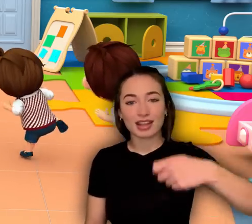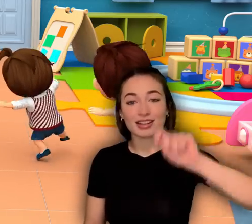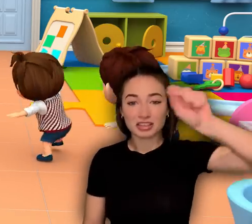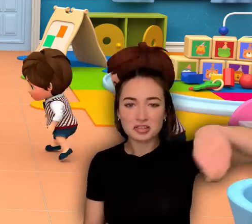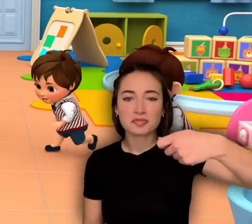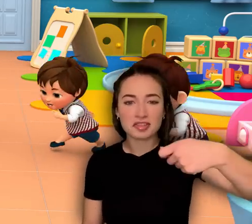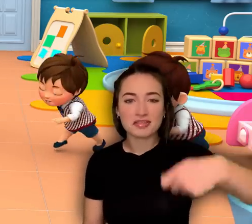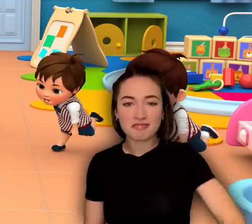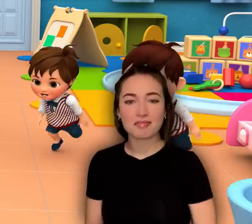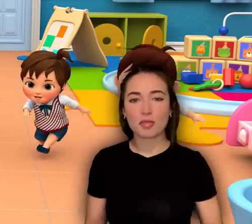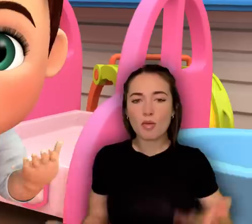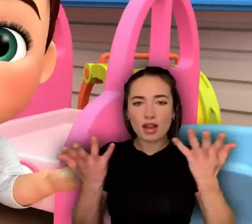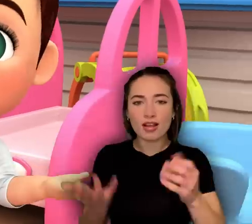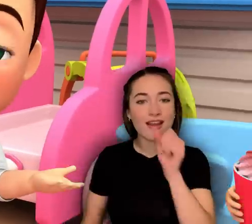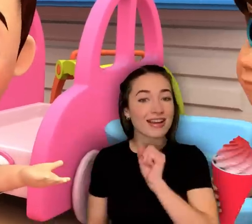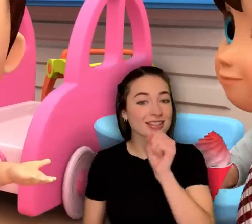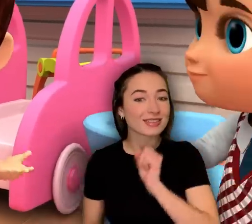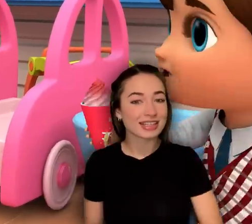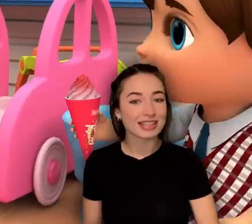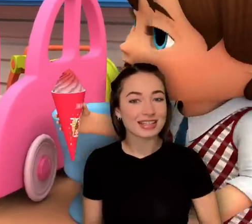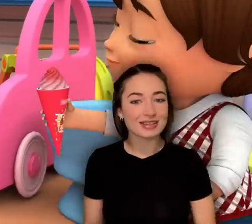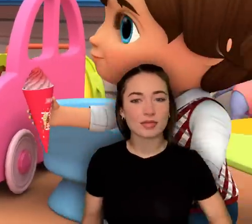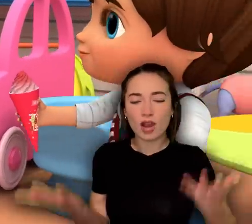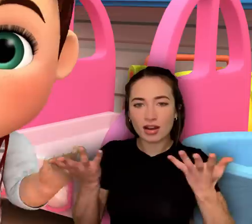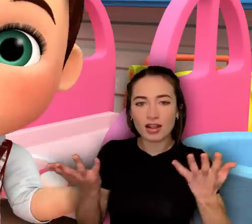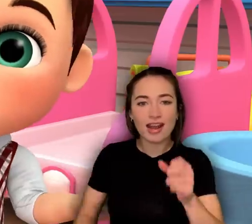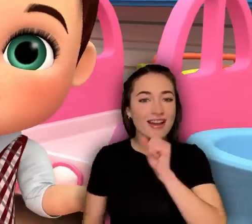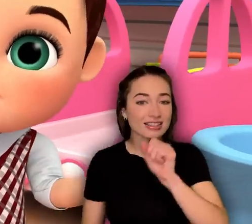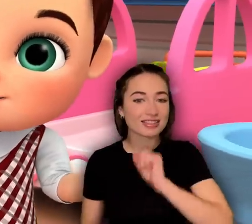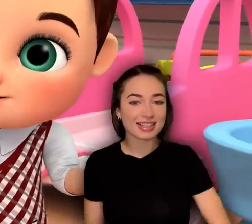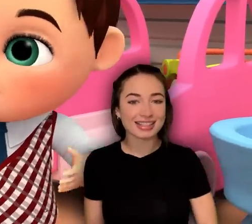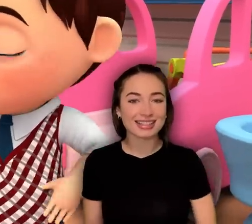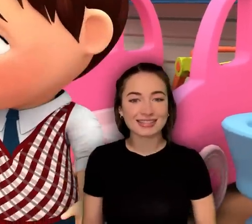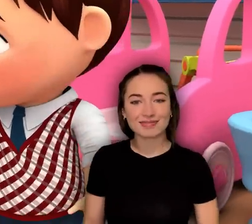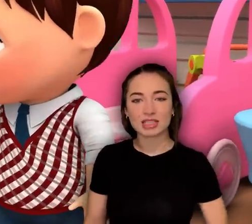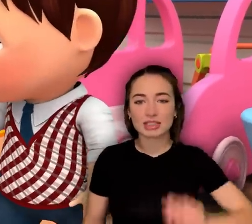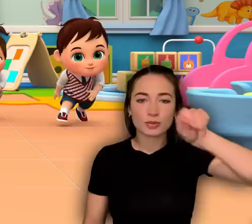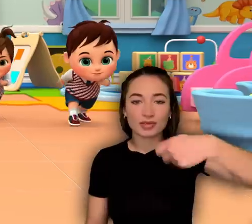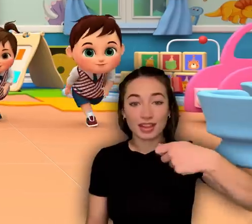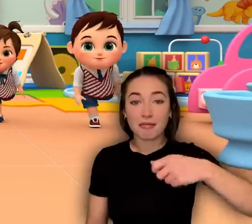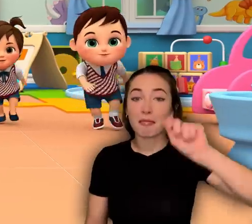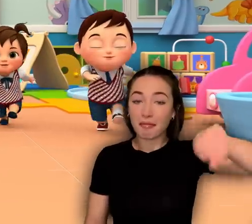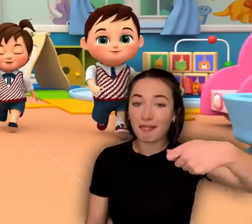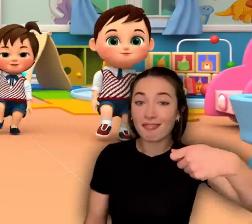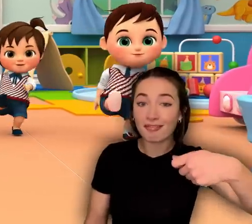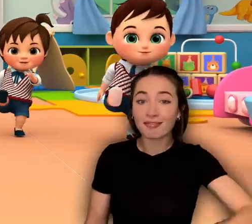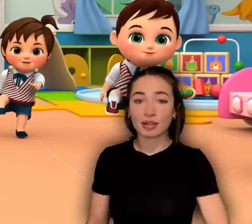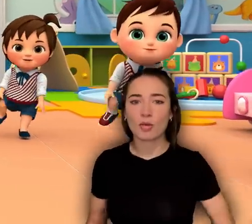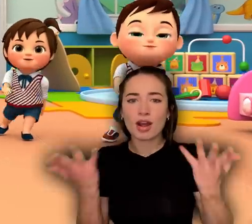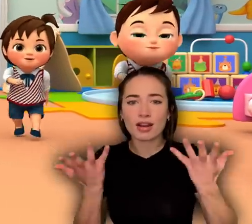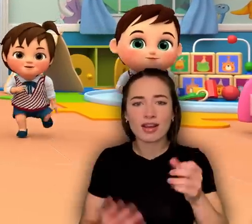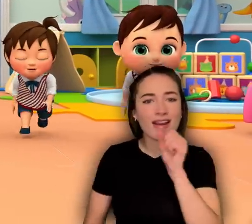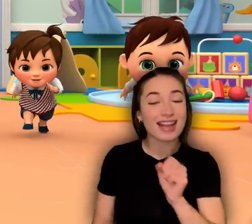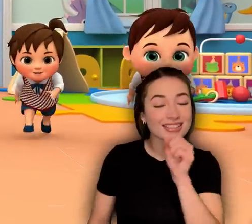get a scoop of that get a scoop of that what ice cream what ice cream get a scoop it bad get